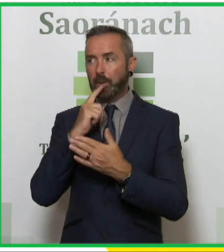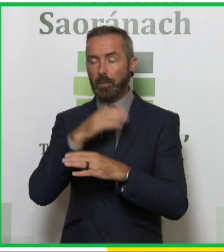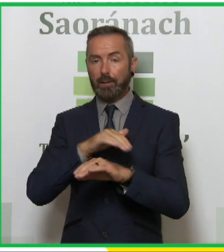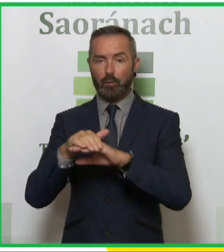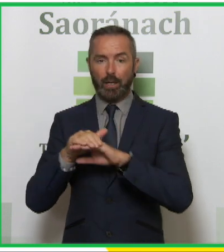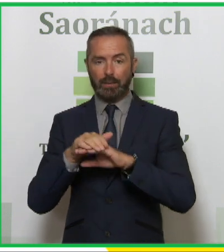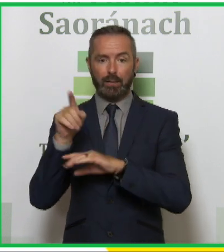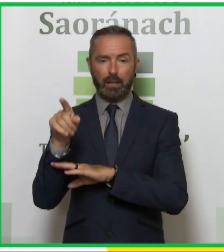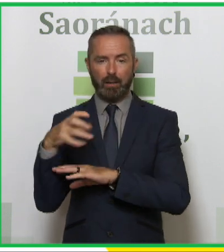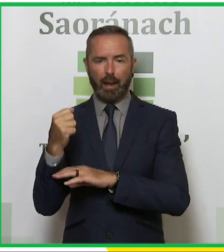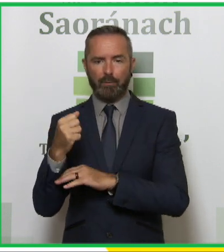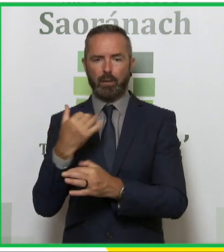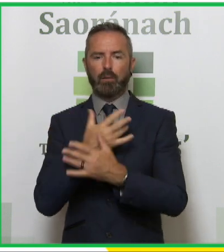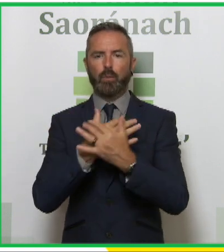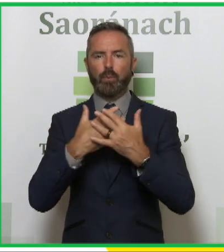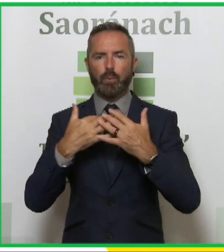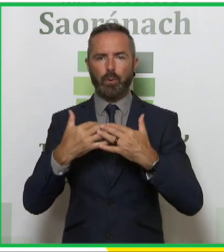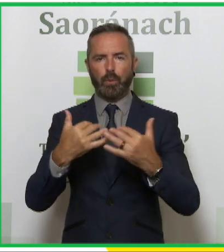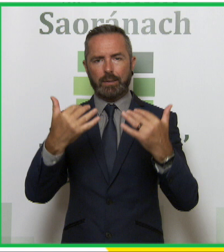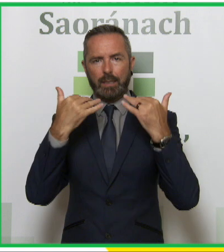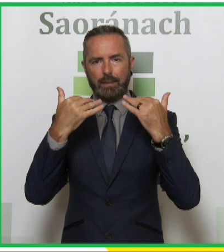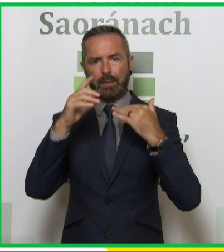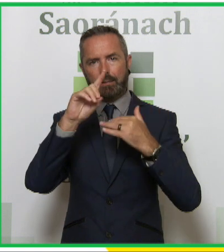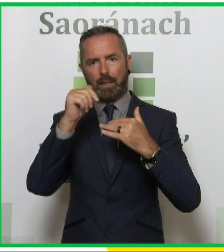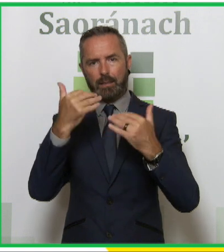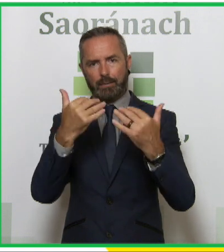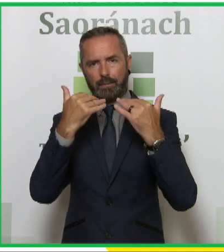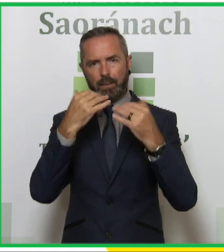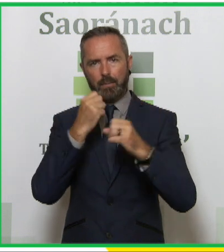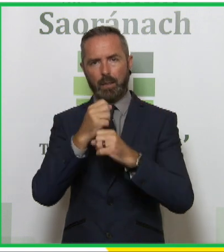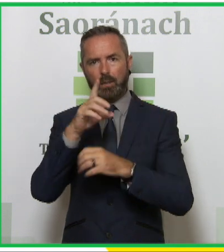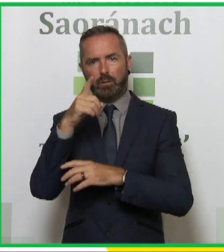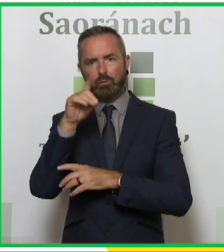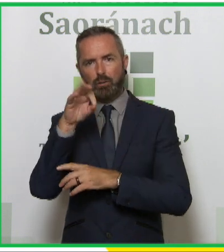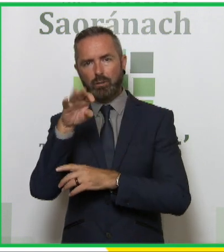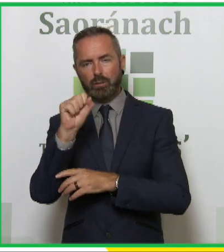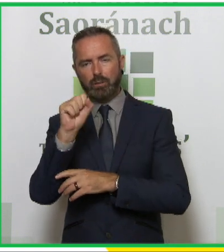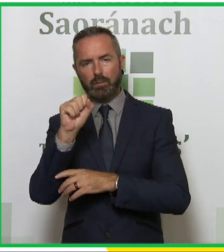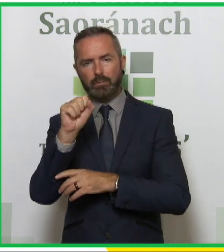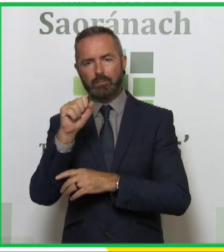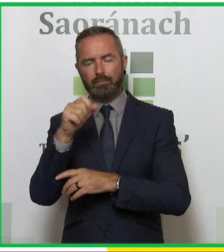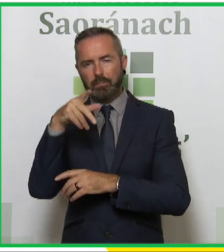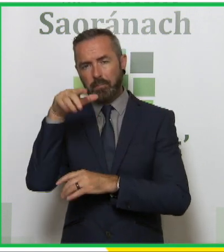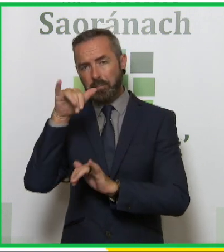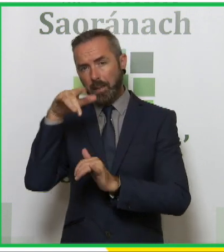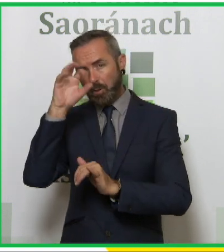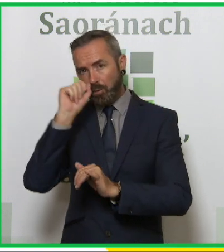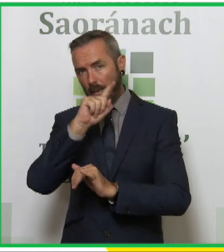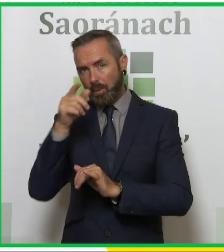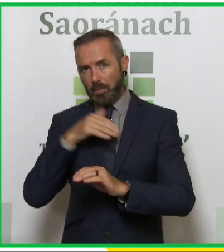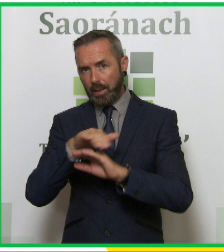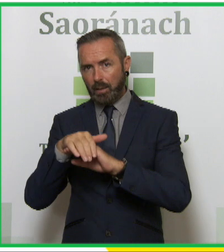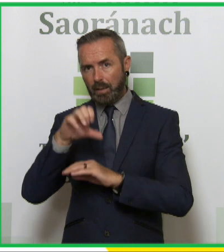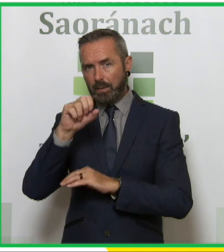we have very rich sources of data on drugs. You might remember that my colleague, Susie